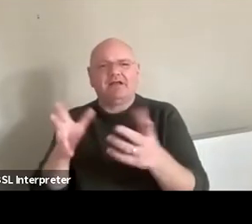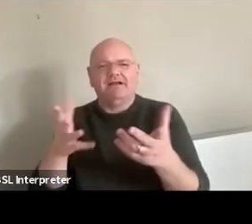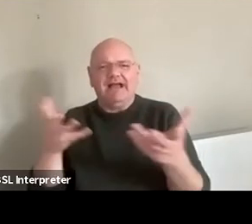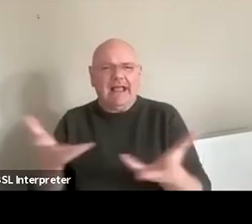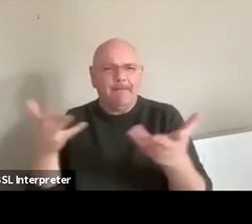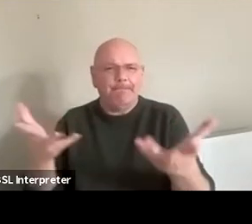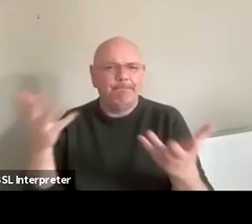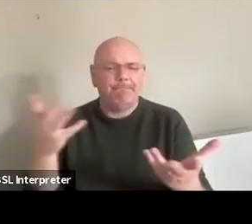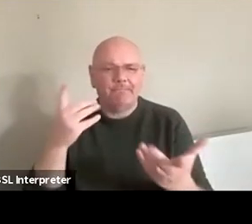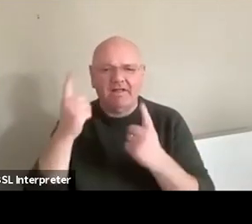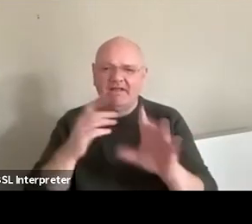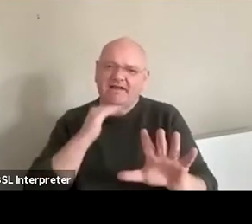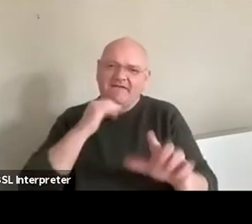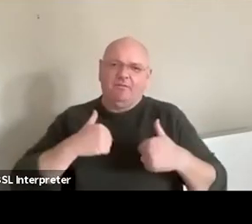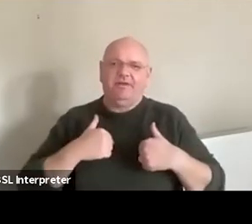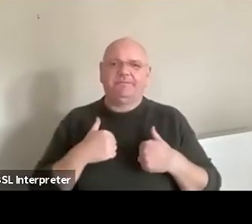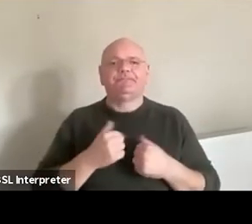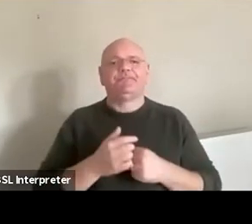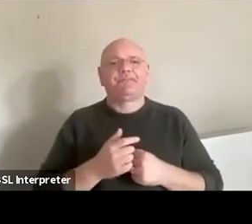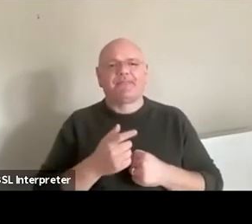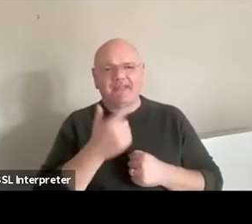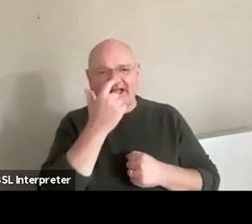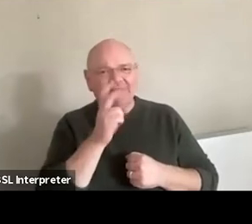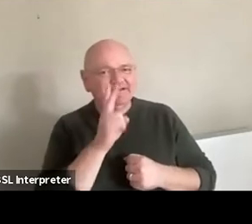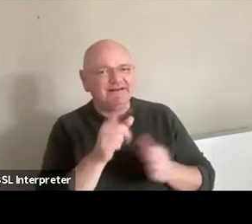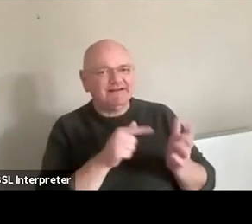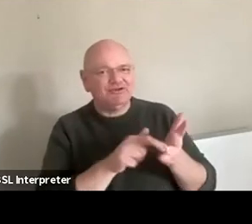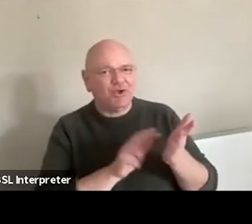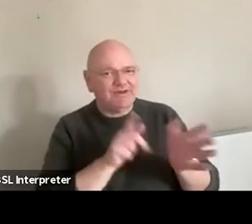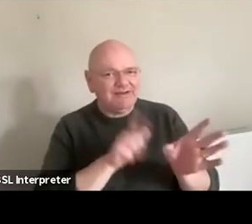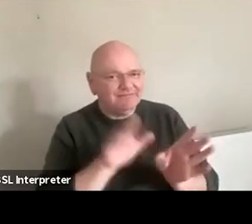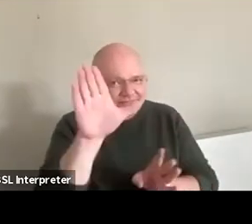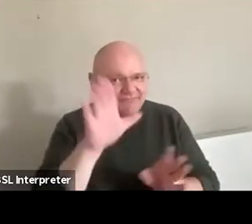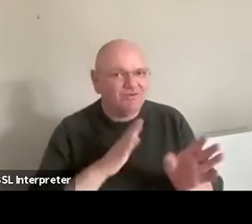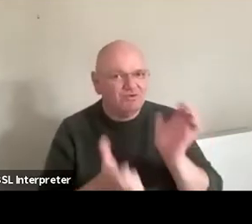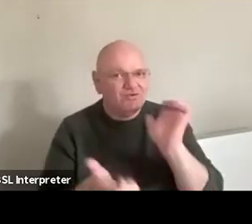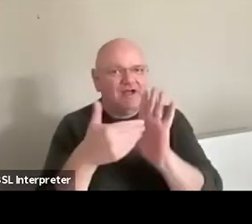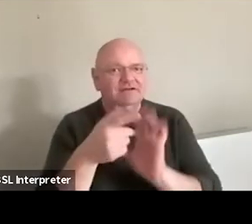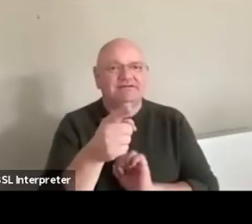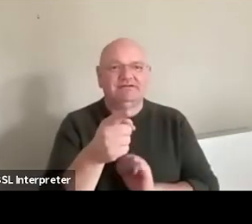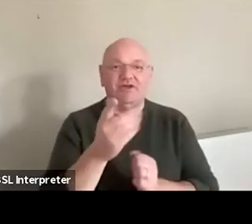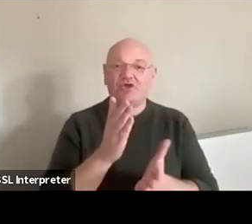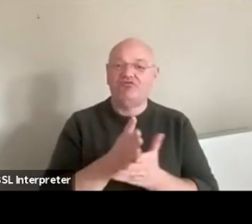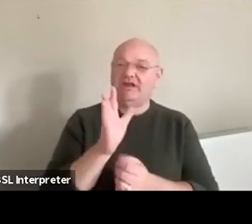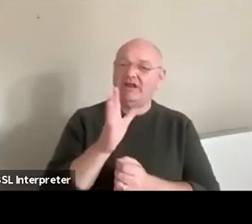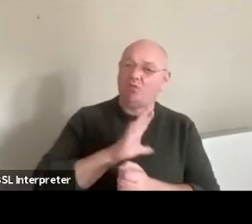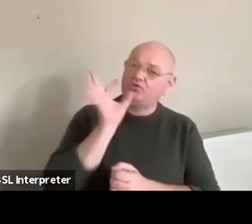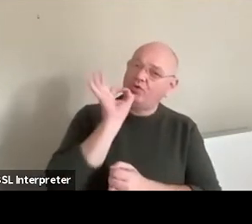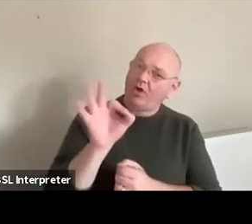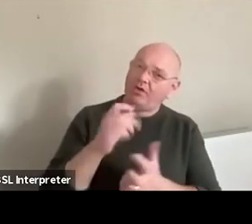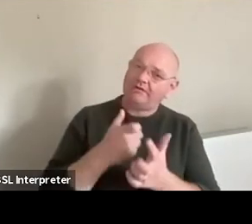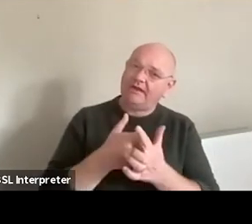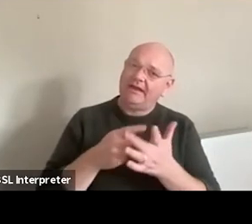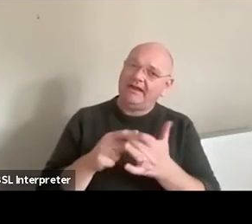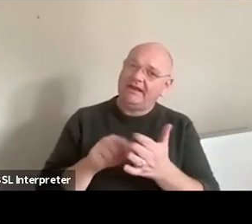perhaps. Thank you so much. I see that Tony wants to add something. It's more of just a question to Keith, actually. I was really interested in